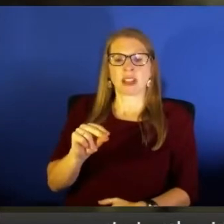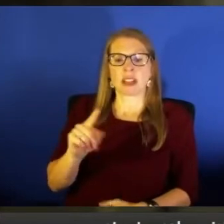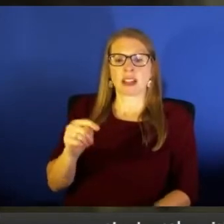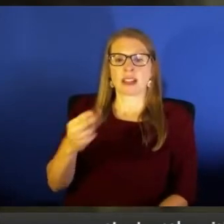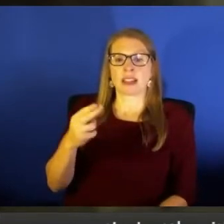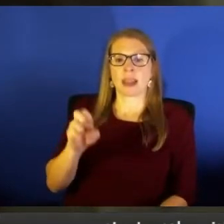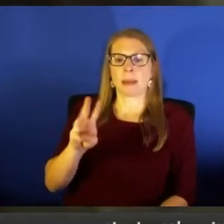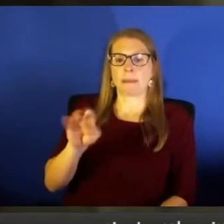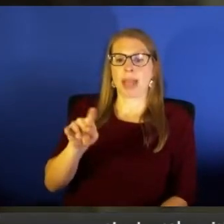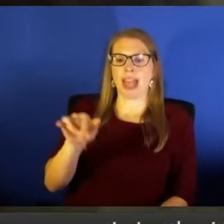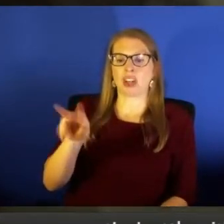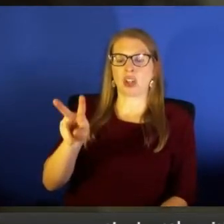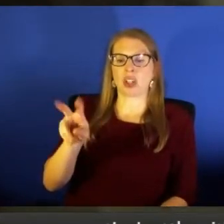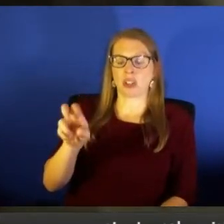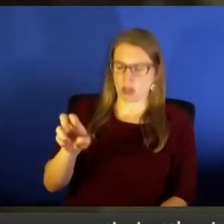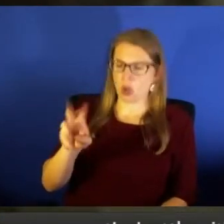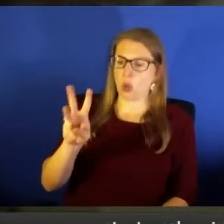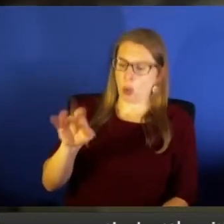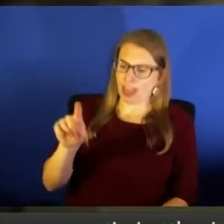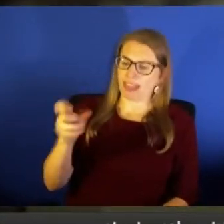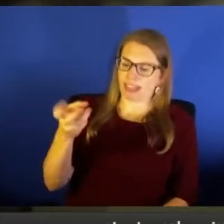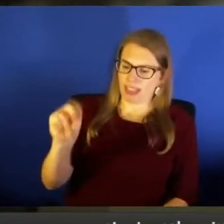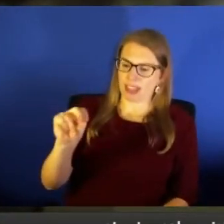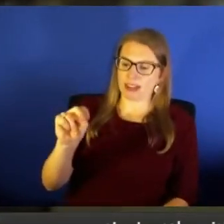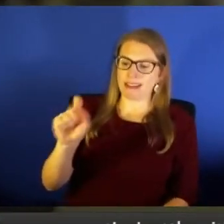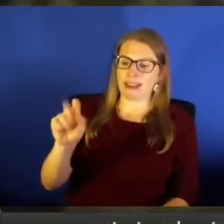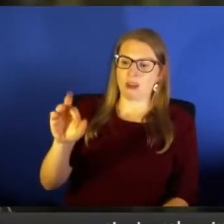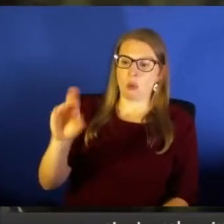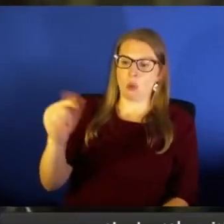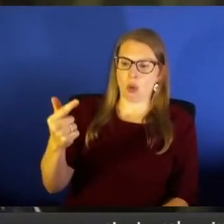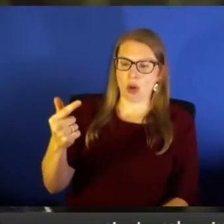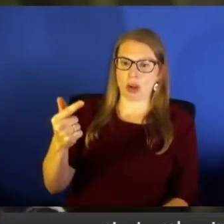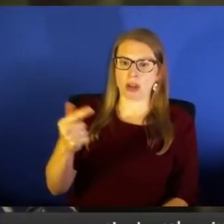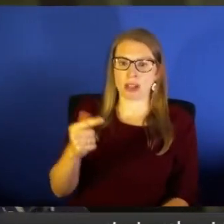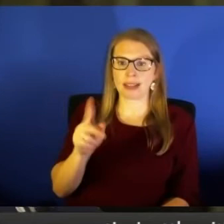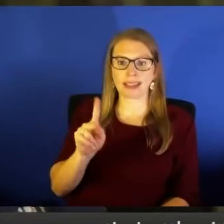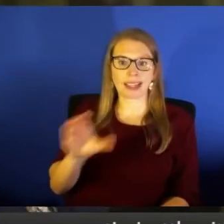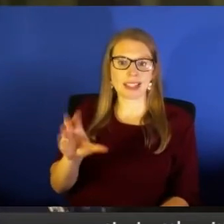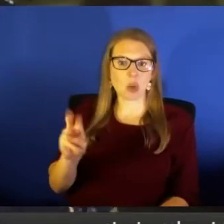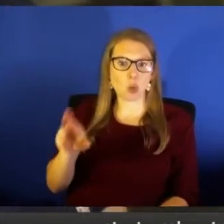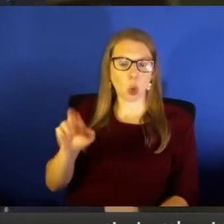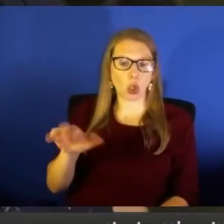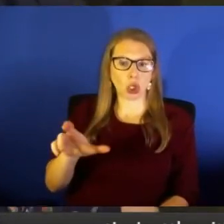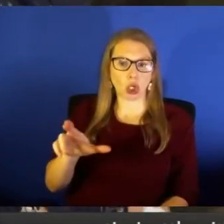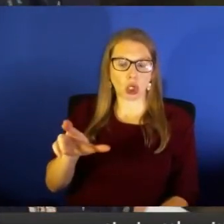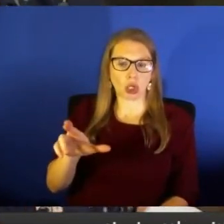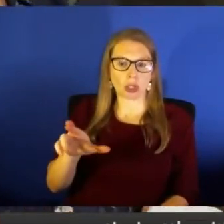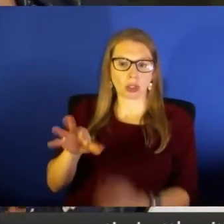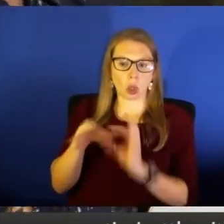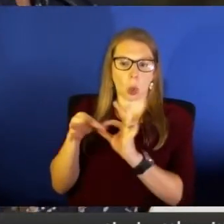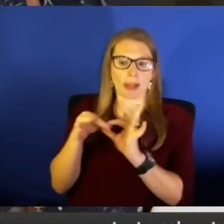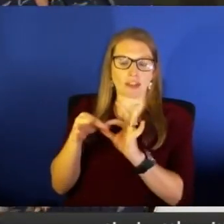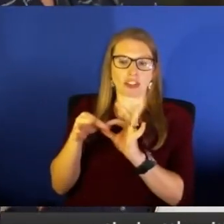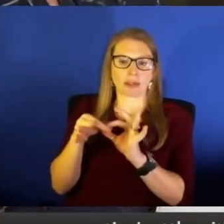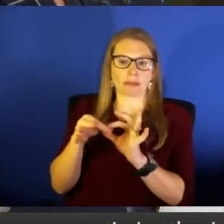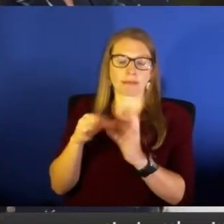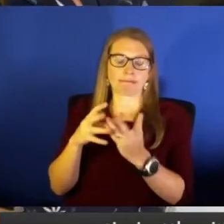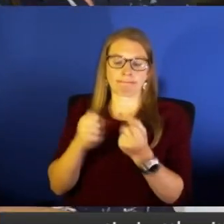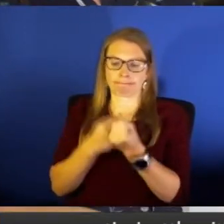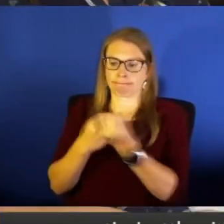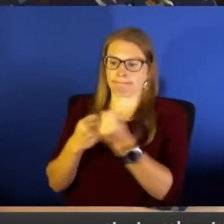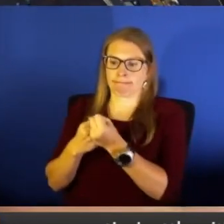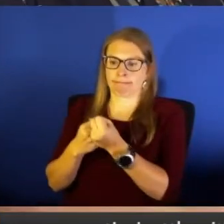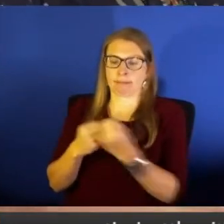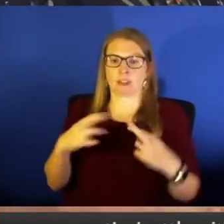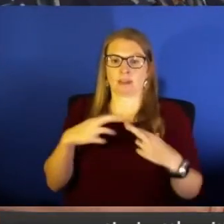about how you can start, not just with our services, but also the KC Warrior Coalition of other nonprofits that support our nation's veterans. So don't fight that